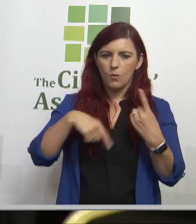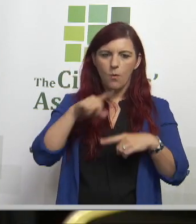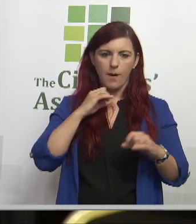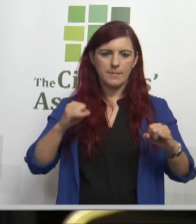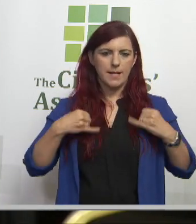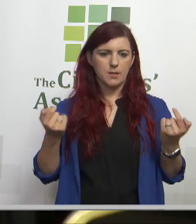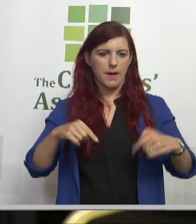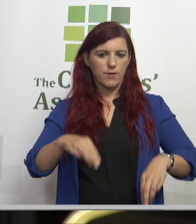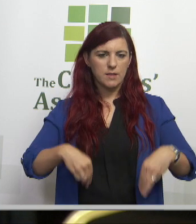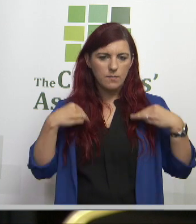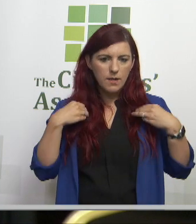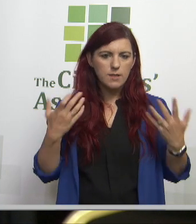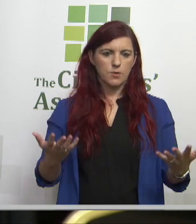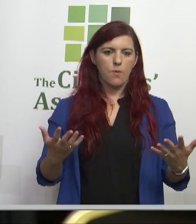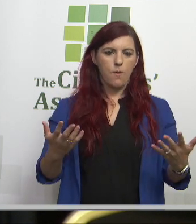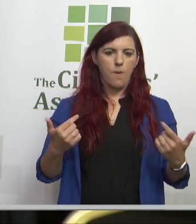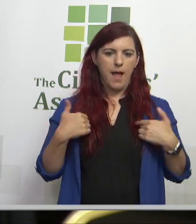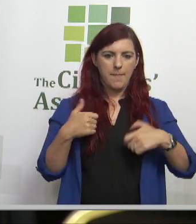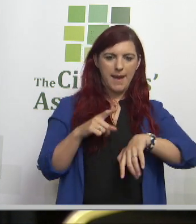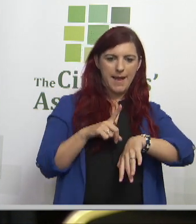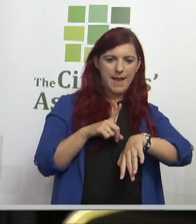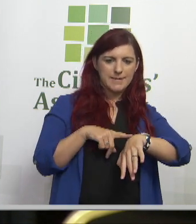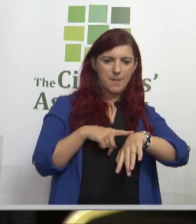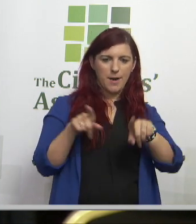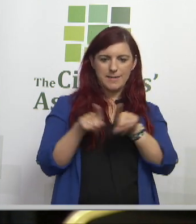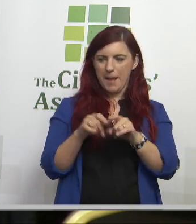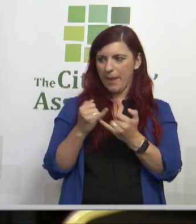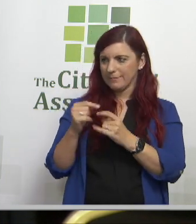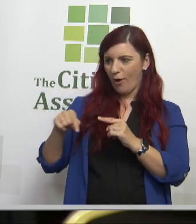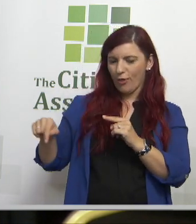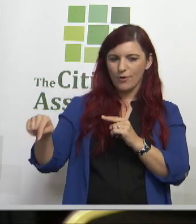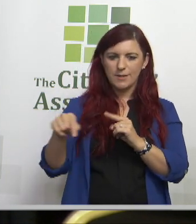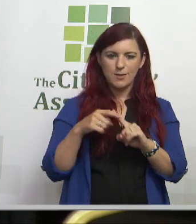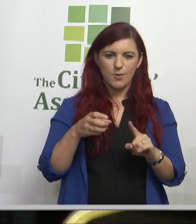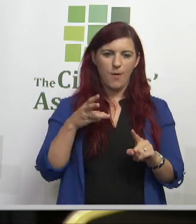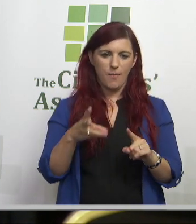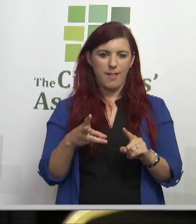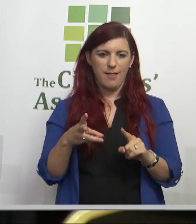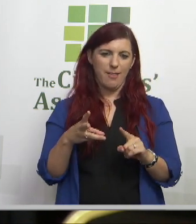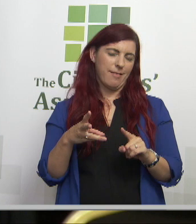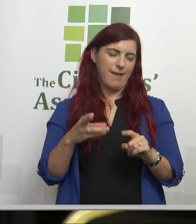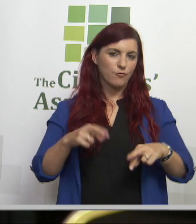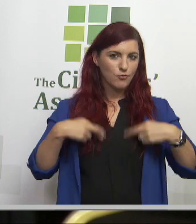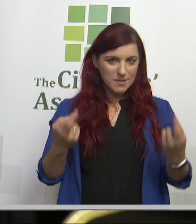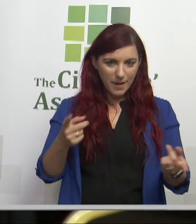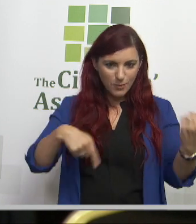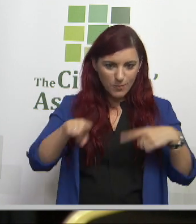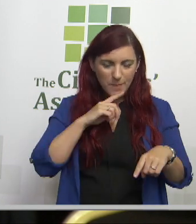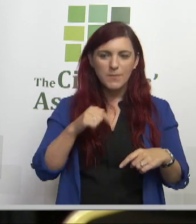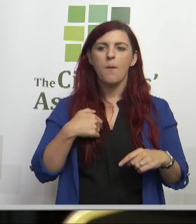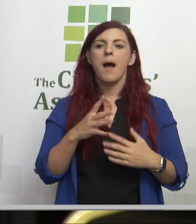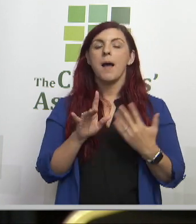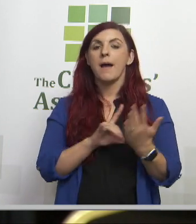here. I'm not as highbrow as all of the previous speakers, and I would say that with all due respect. I'm a heritage